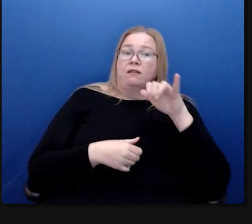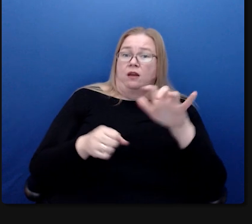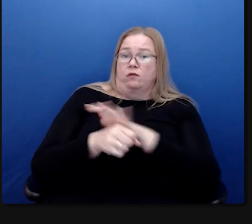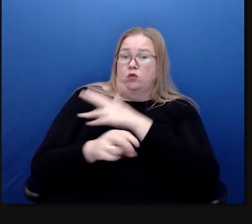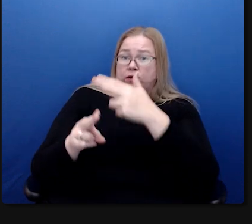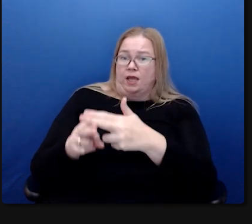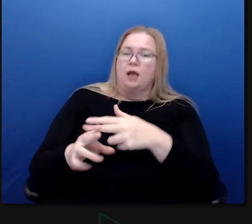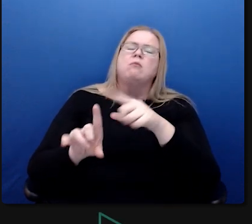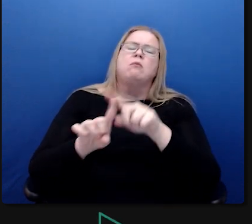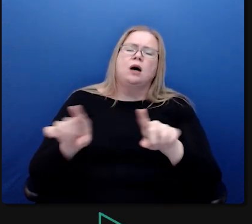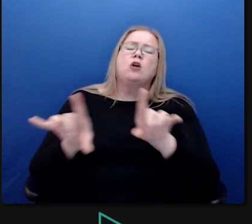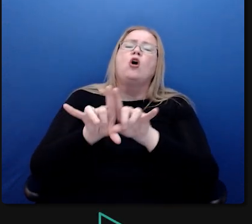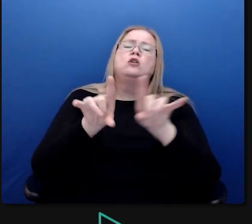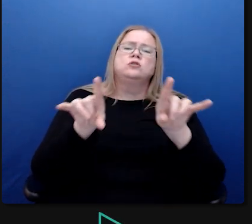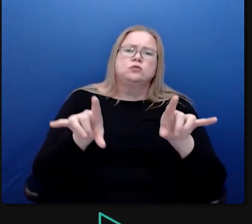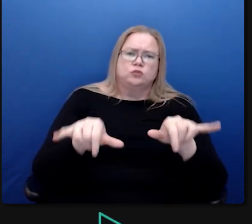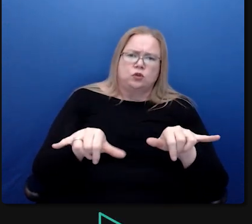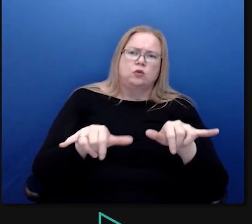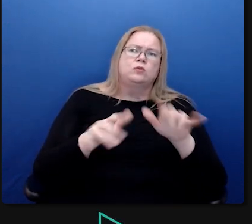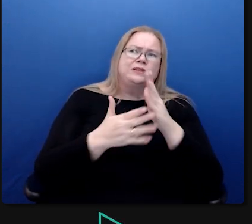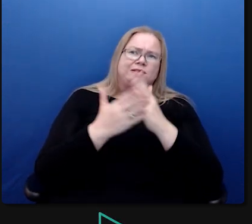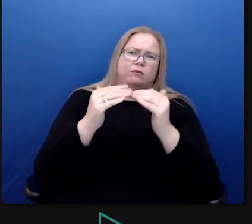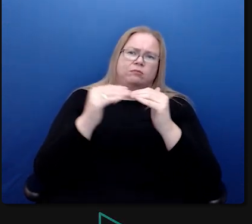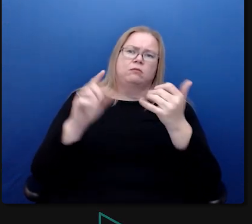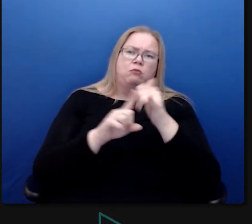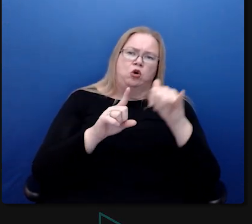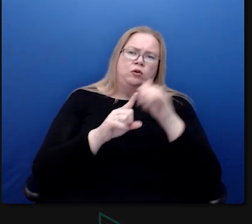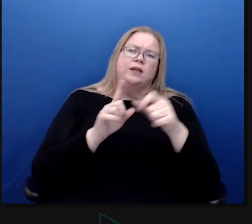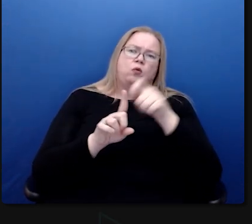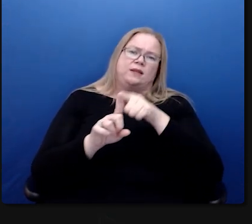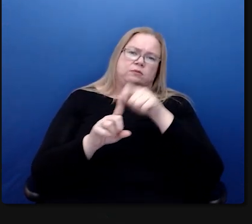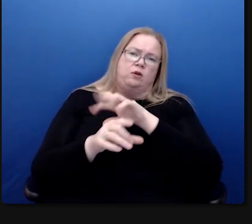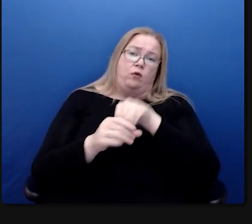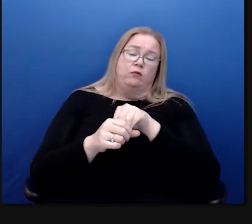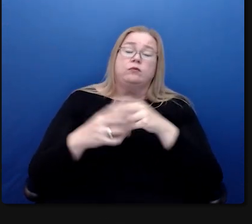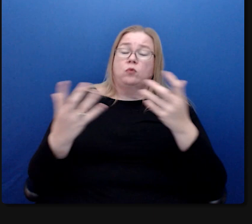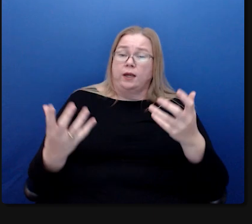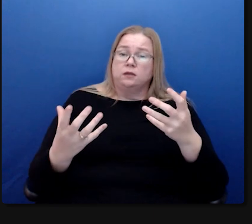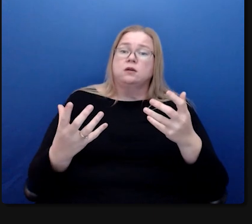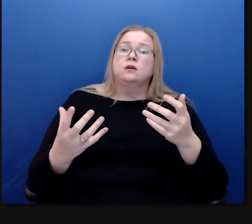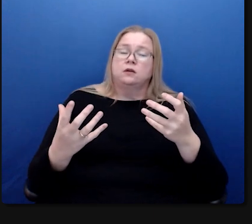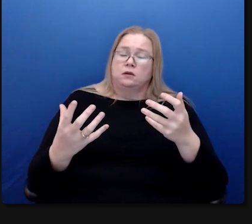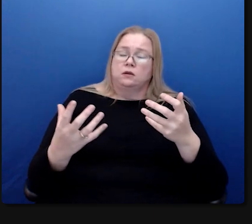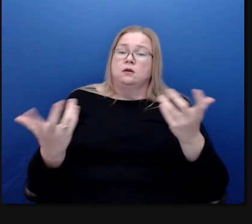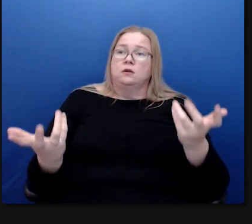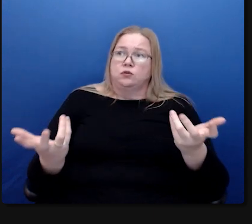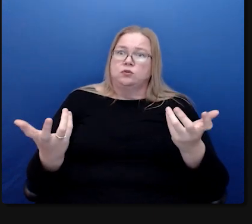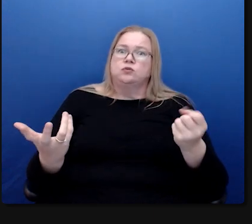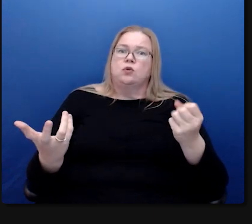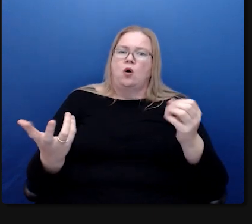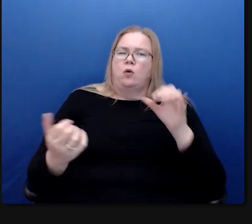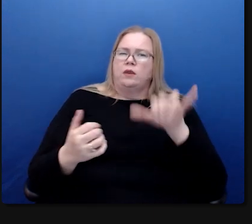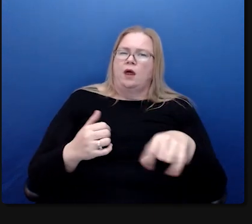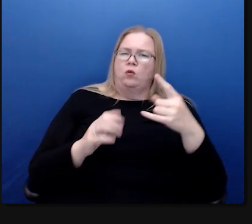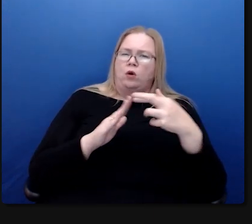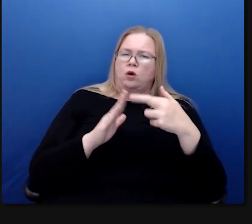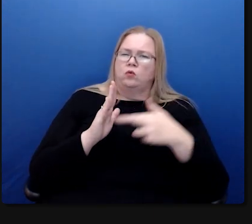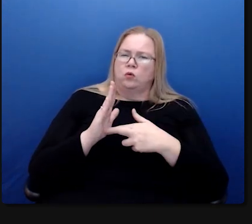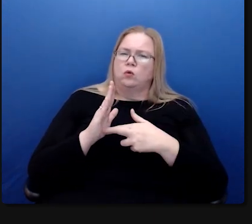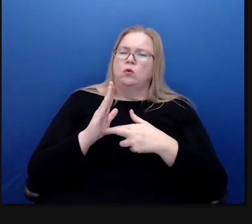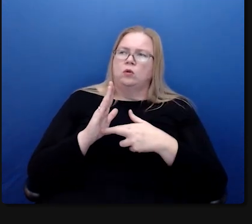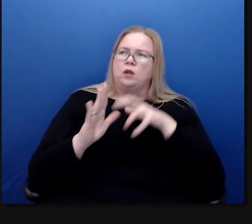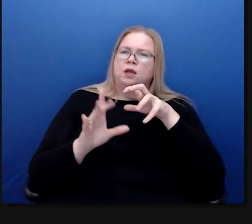So all of those are signals that our customers use to drive contextual expression in the community, right? And what do I